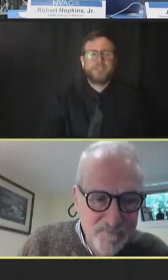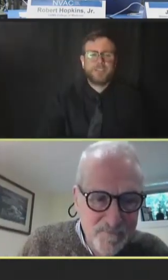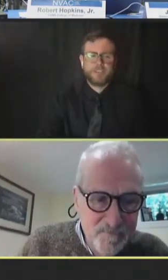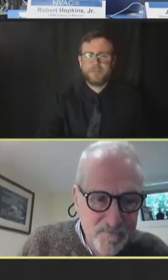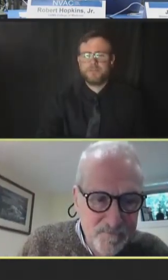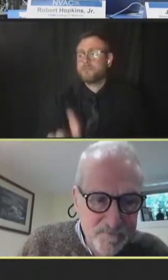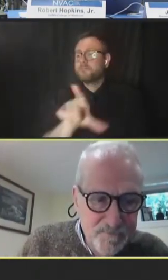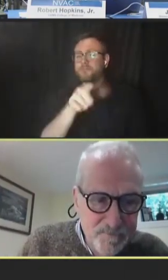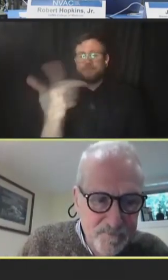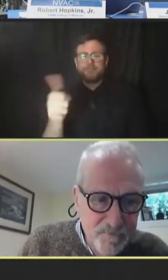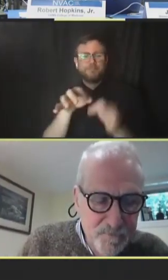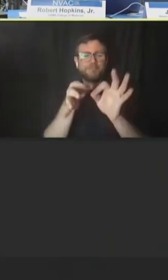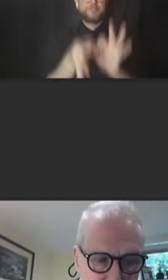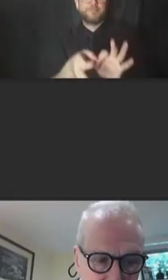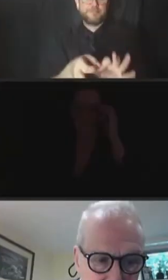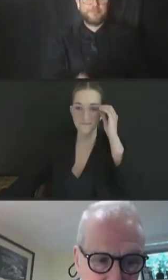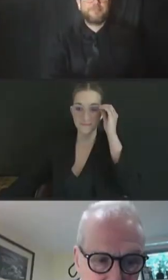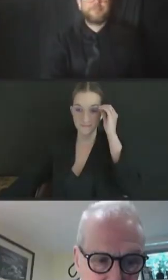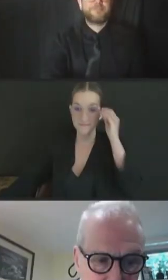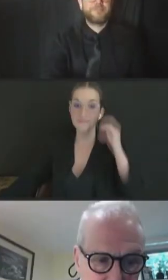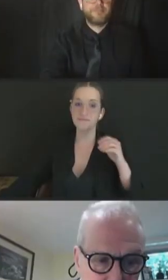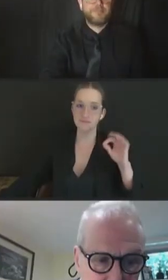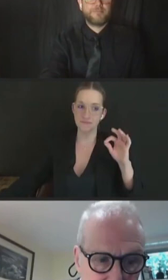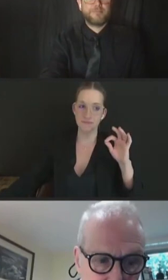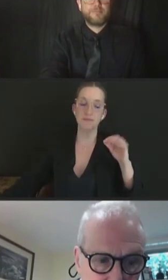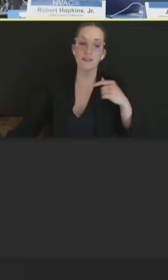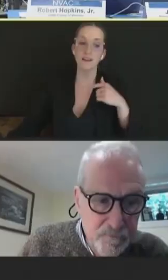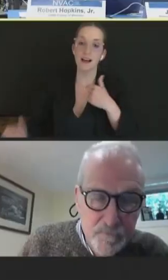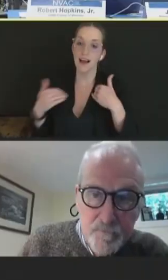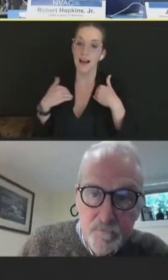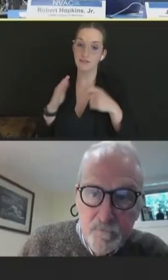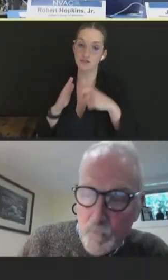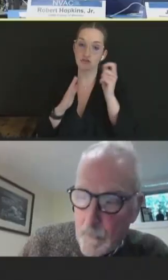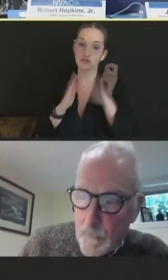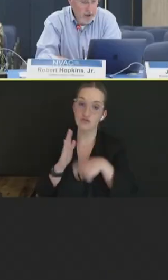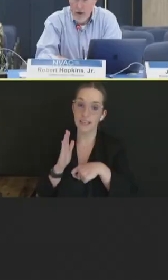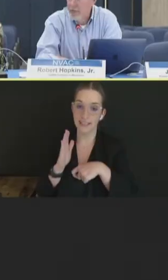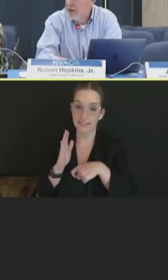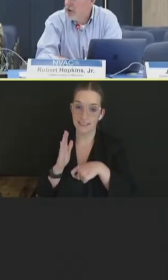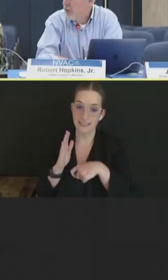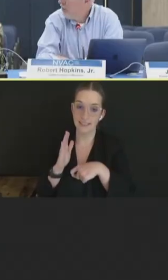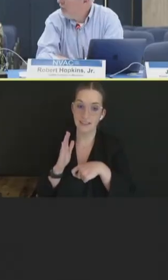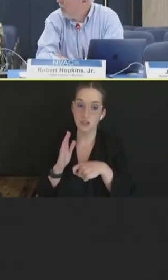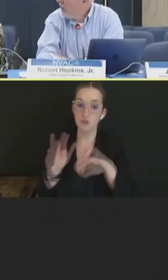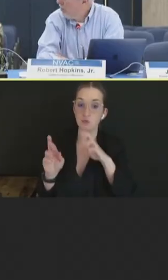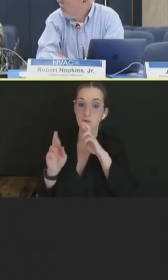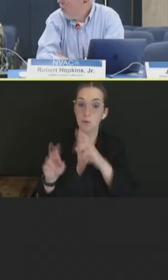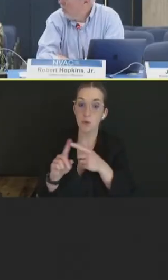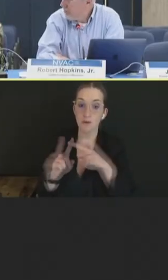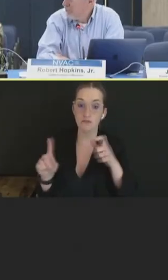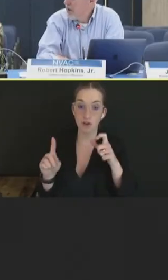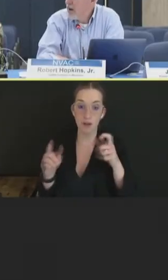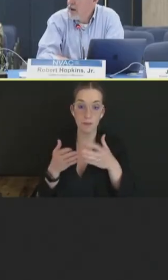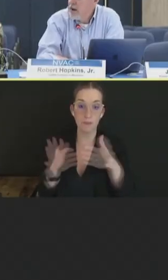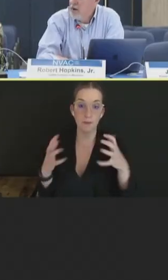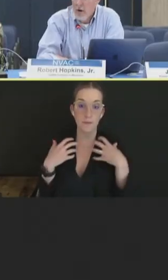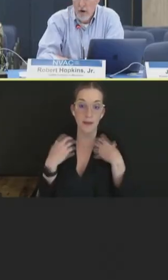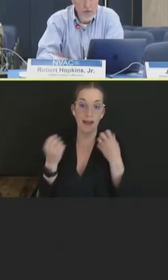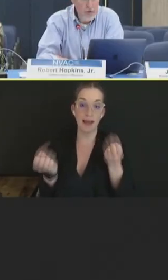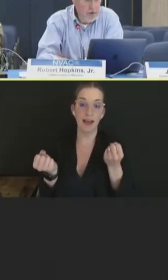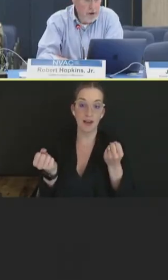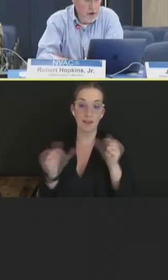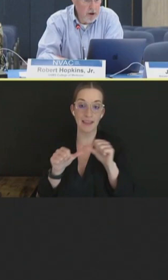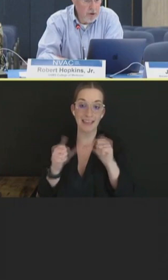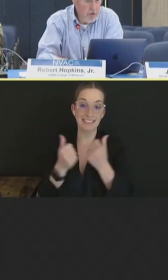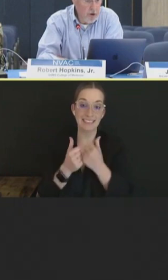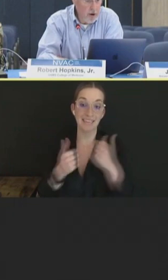you, John. I understand that we have a written report from the Public Health Agency of Canada, but no verbal report. All right, are